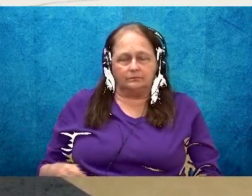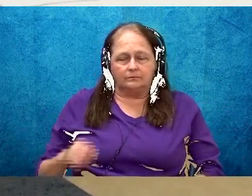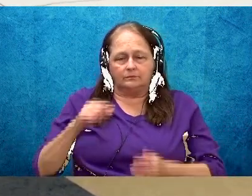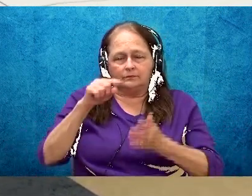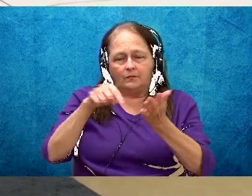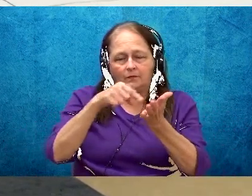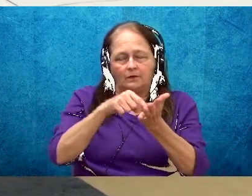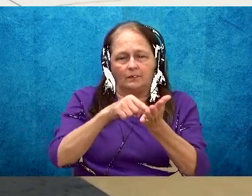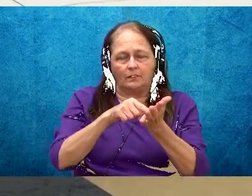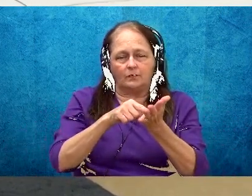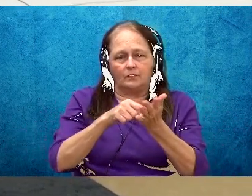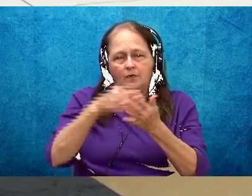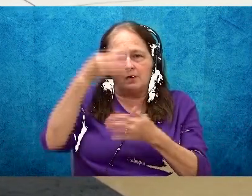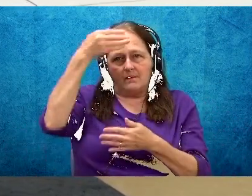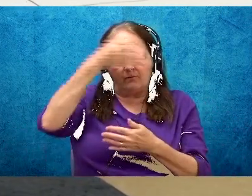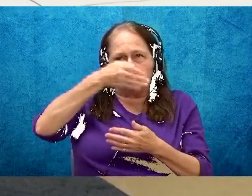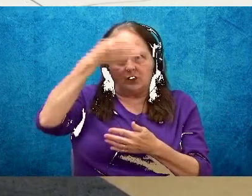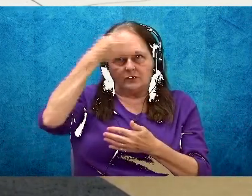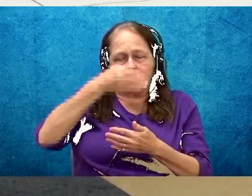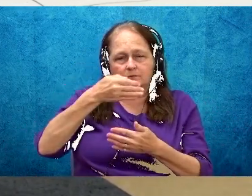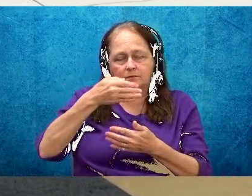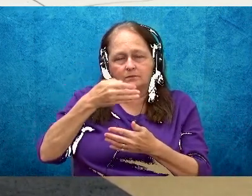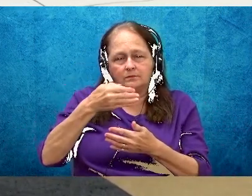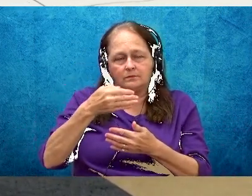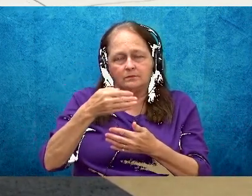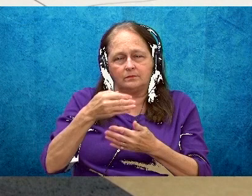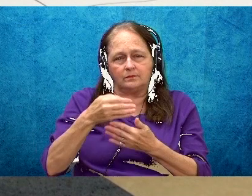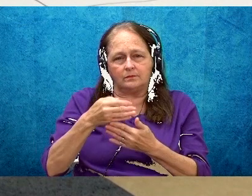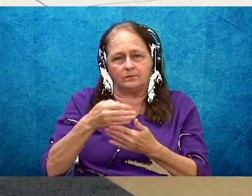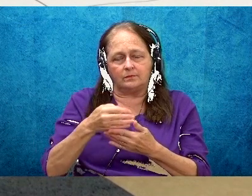This is the front.